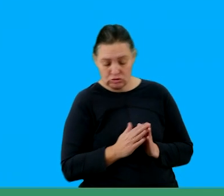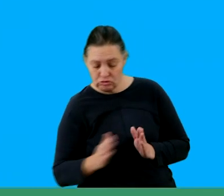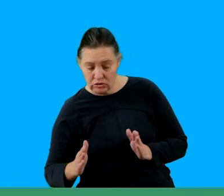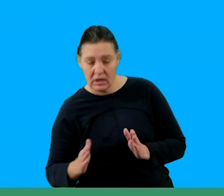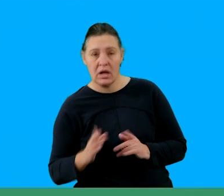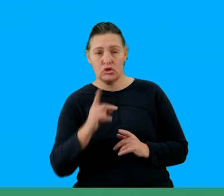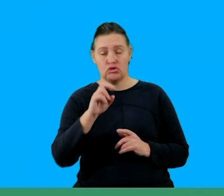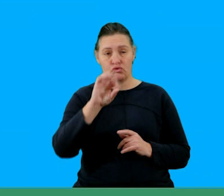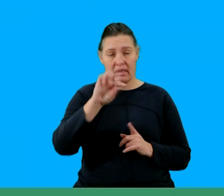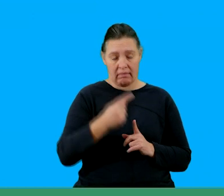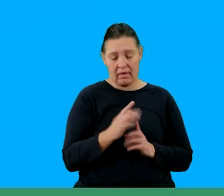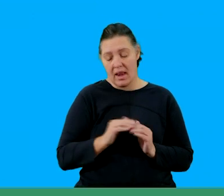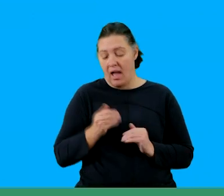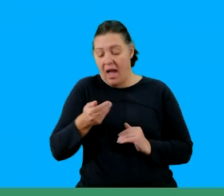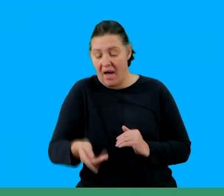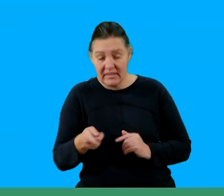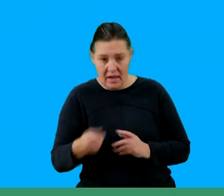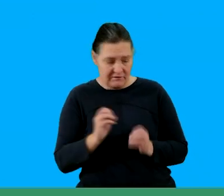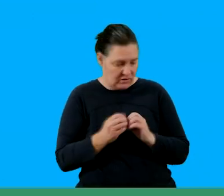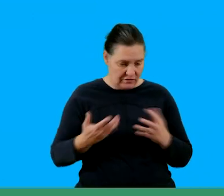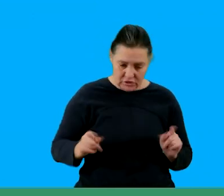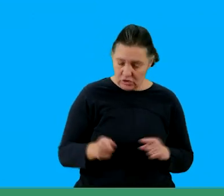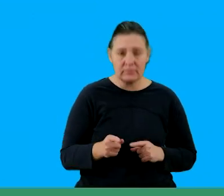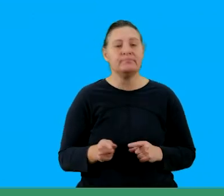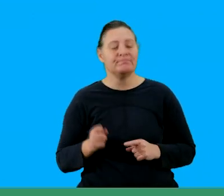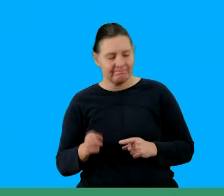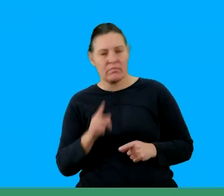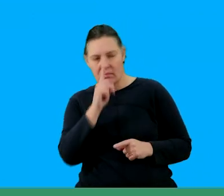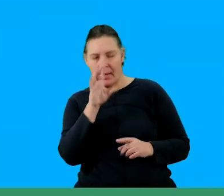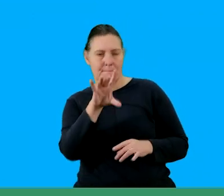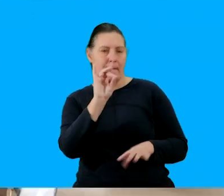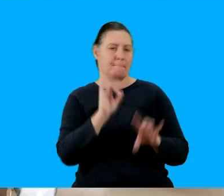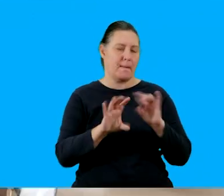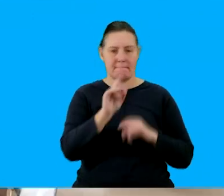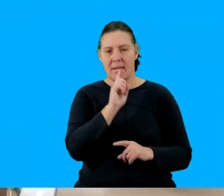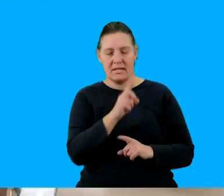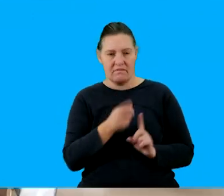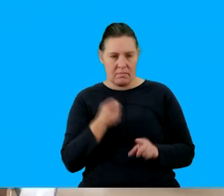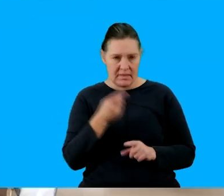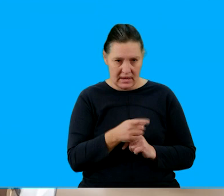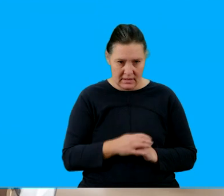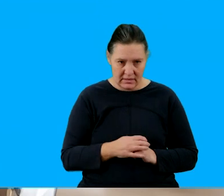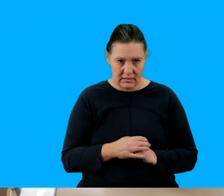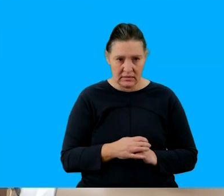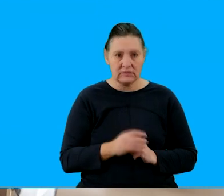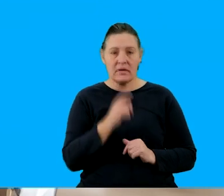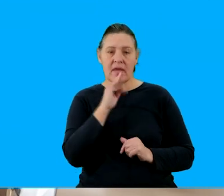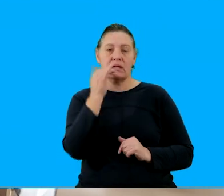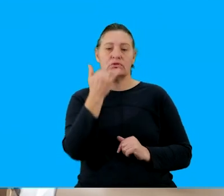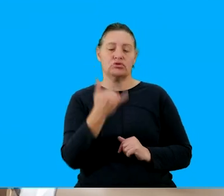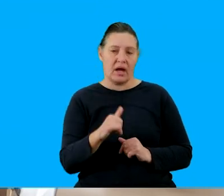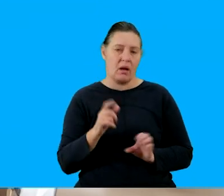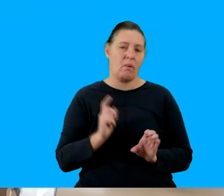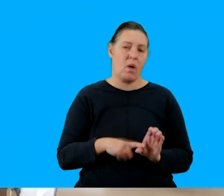during and after gives you an understanding and would help you now to pick up an answer from that statement to say